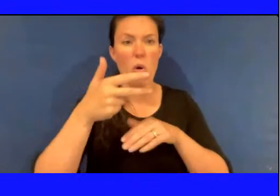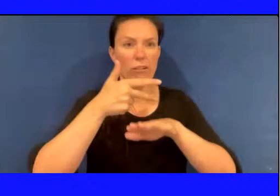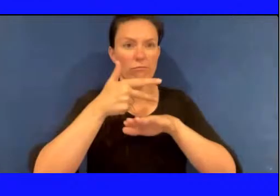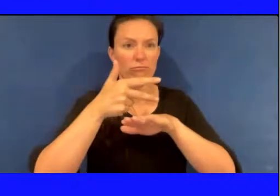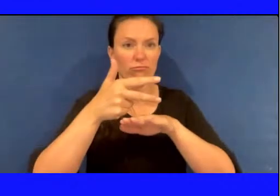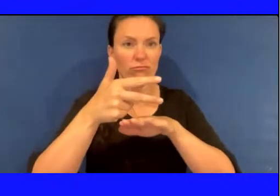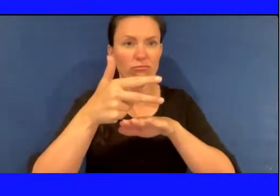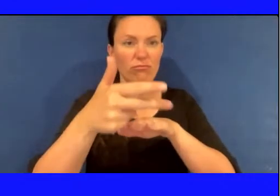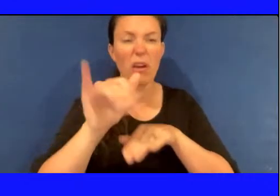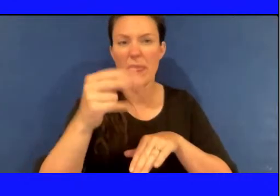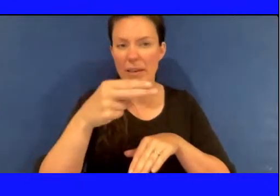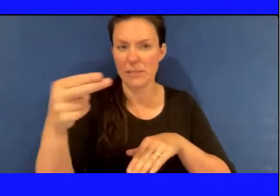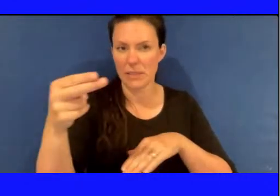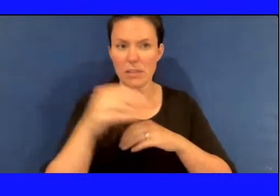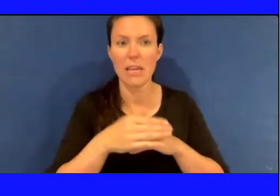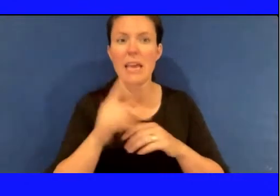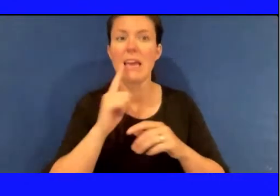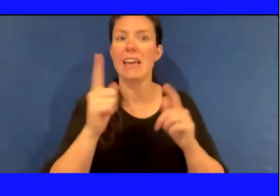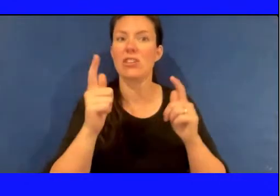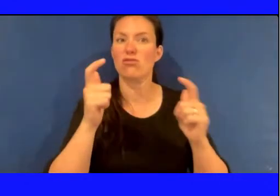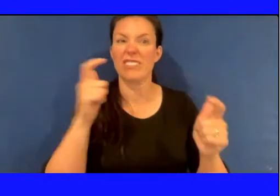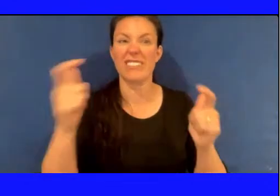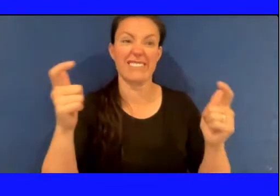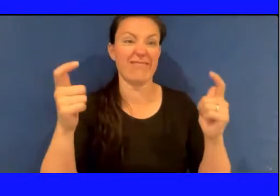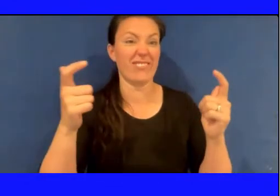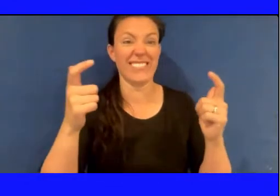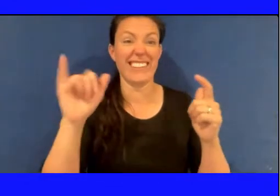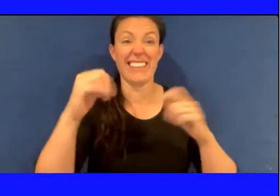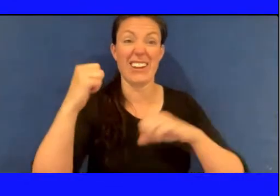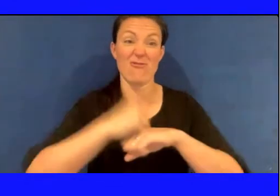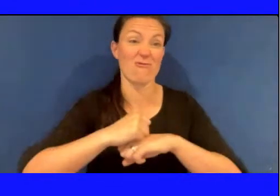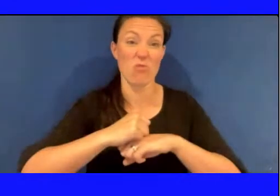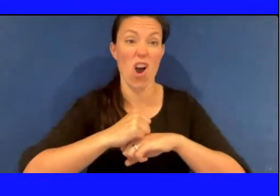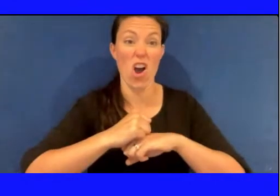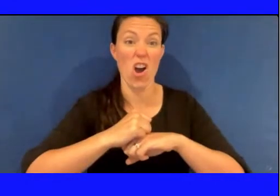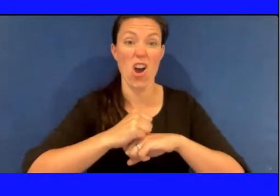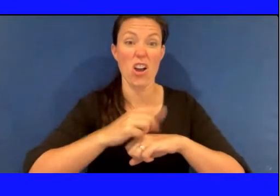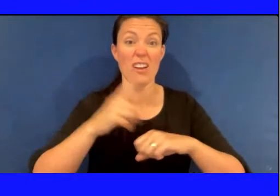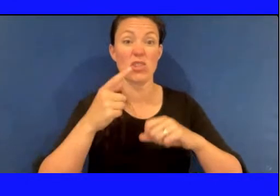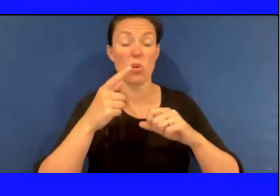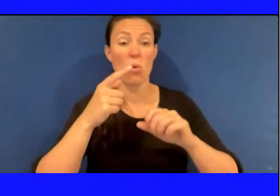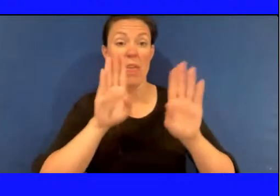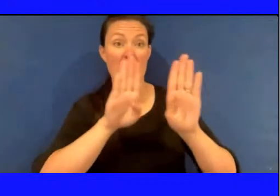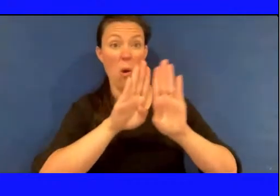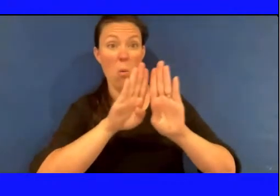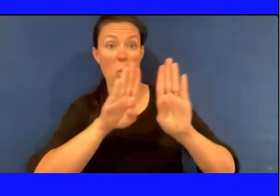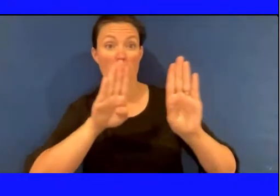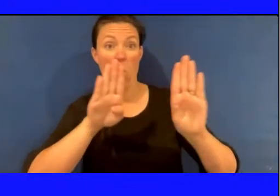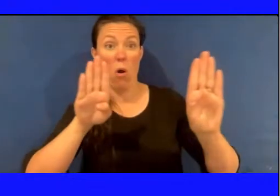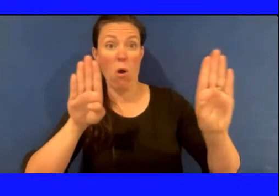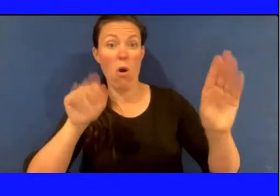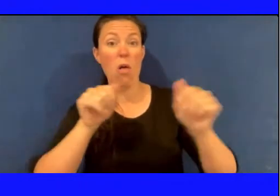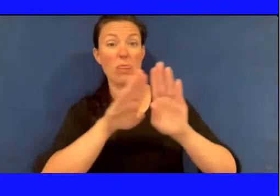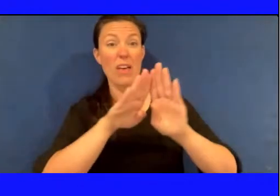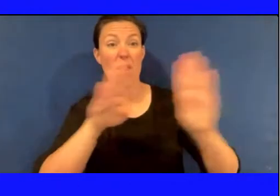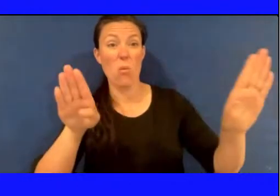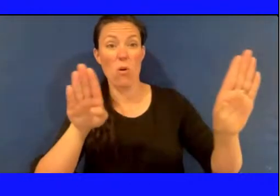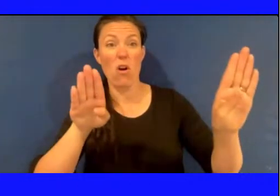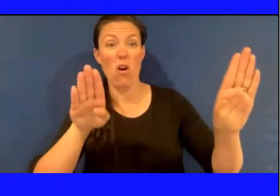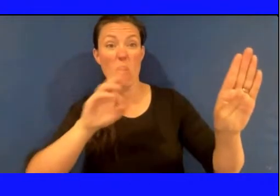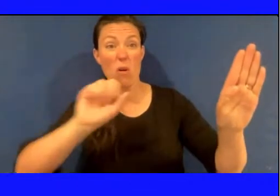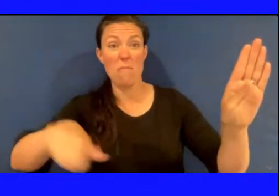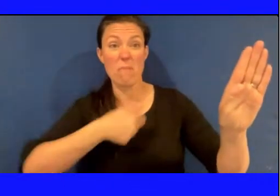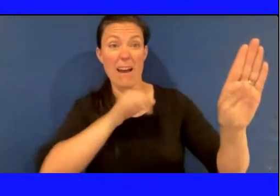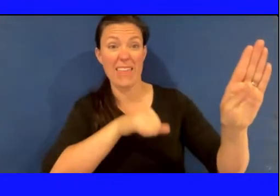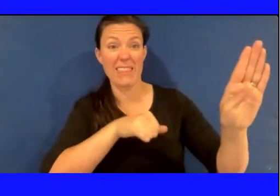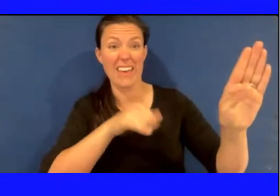facility. It is a gigantic piece of rock. So that retaining wall is just a retaining wall that is covering a gigantic piece of rock, which is